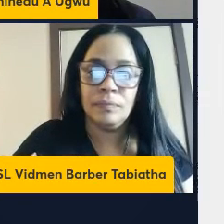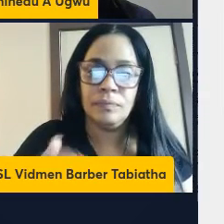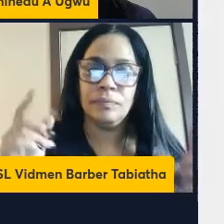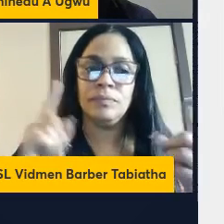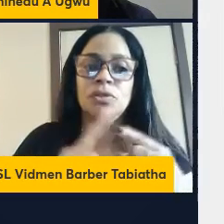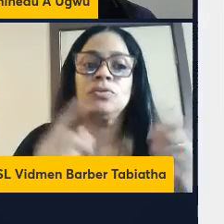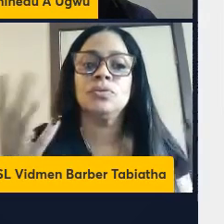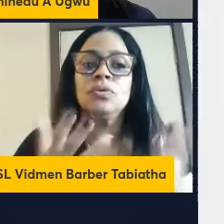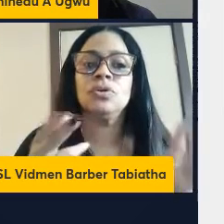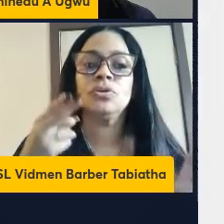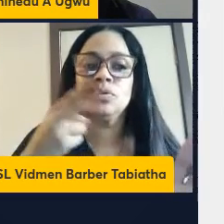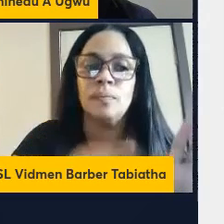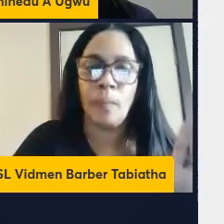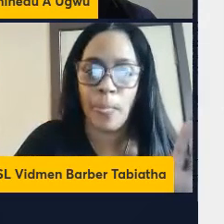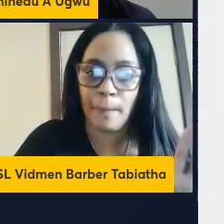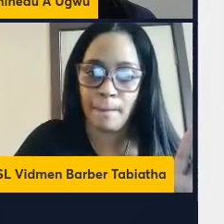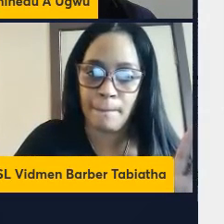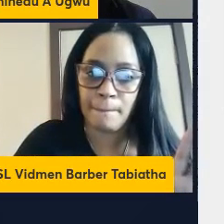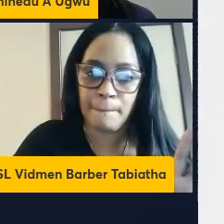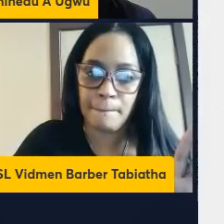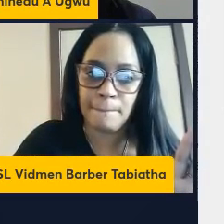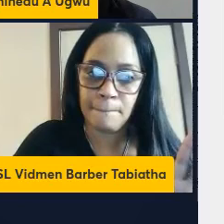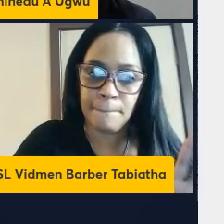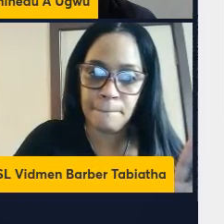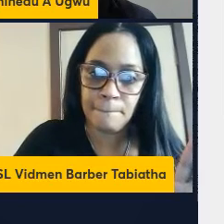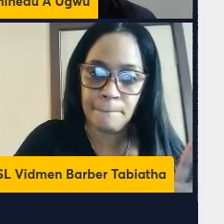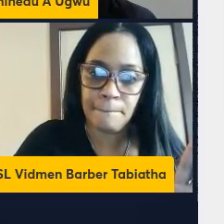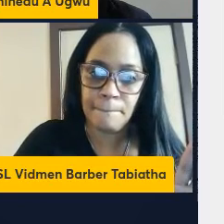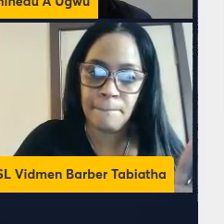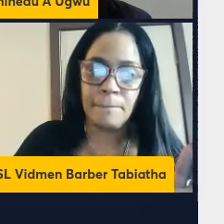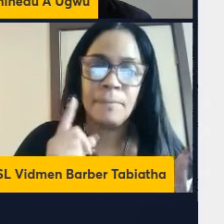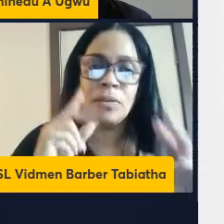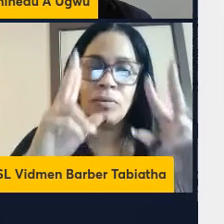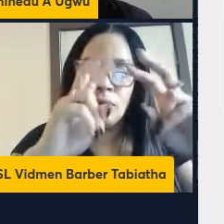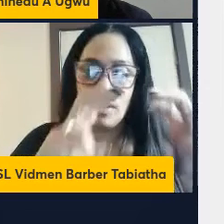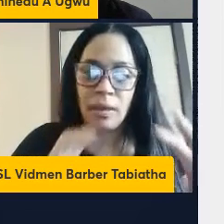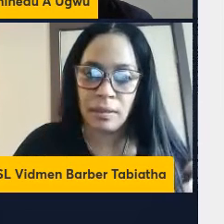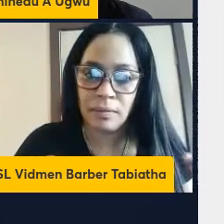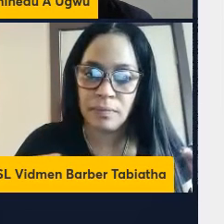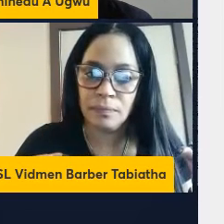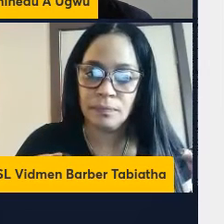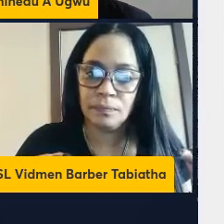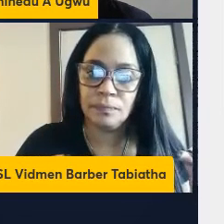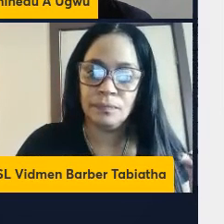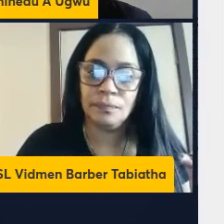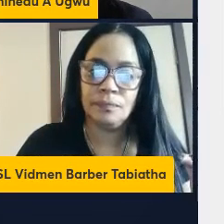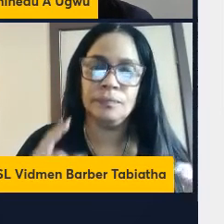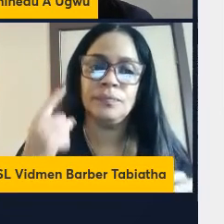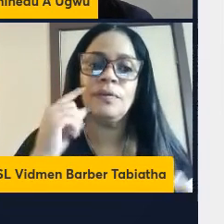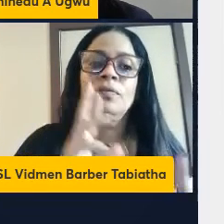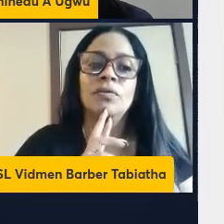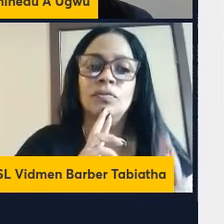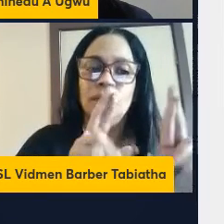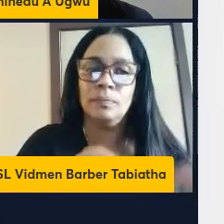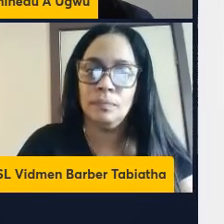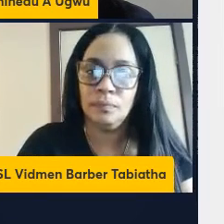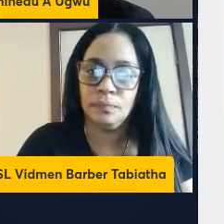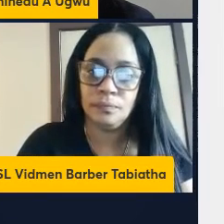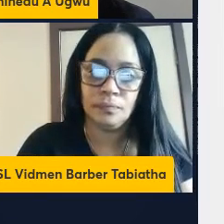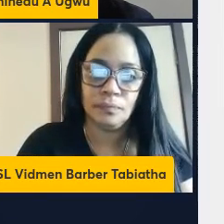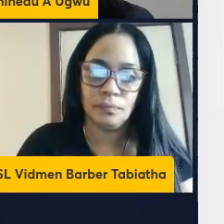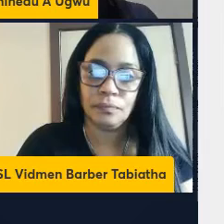join the Geyser Group, which is the Global Immunology and Immune Patrogen Sequencing for Epidemic Response to